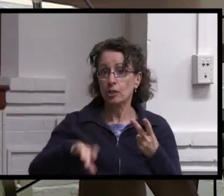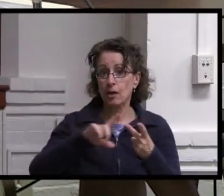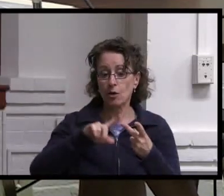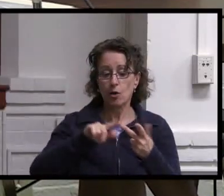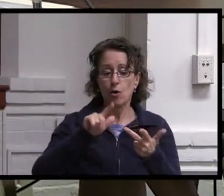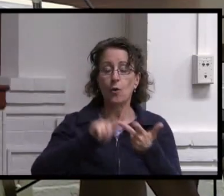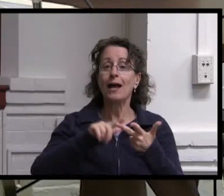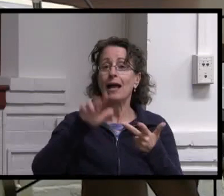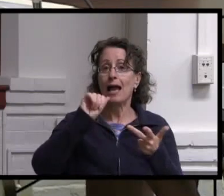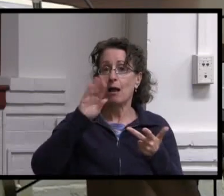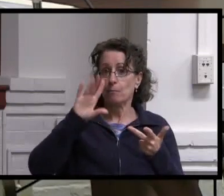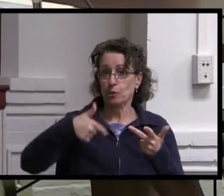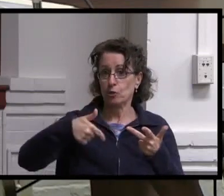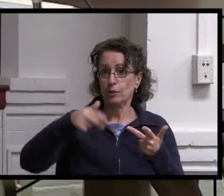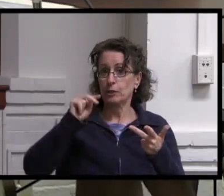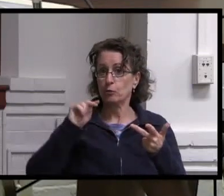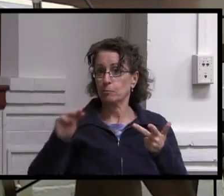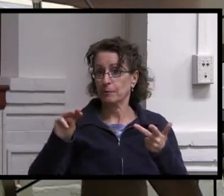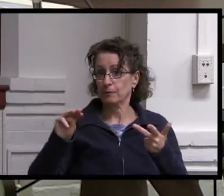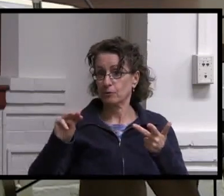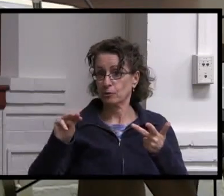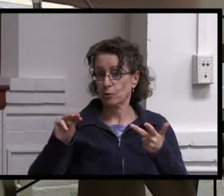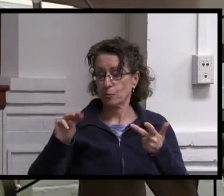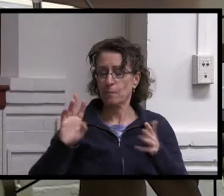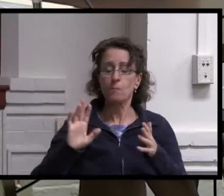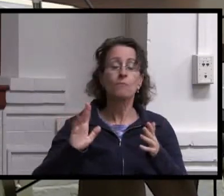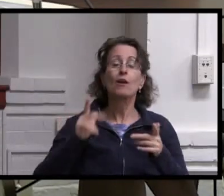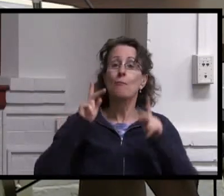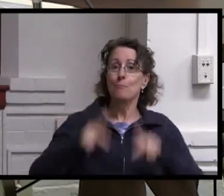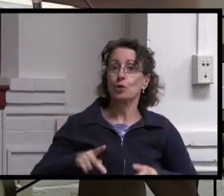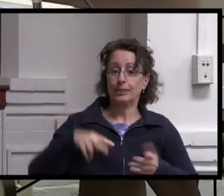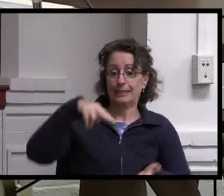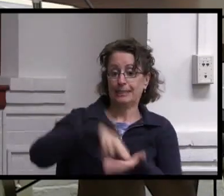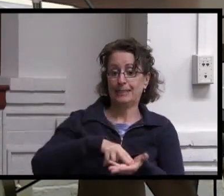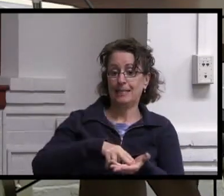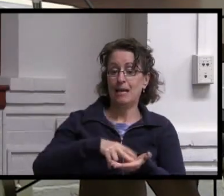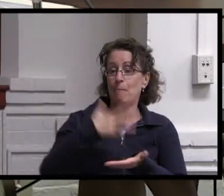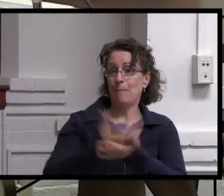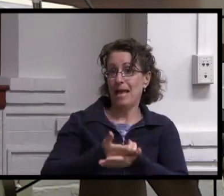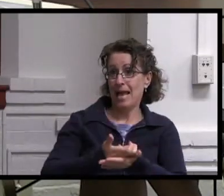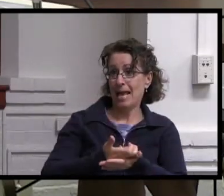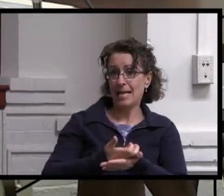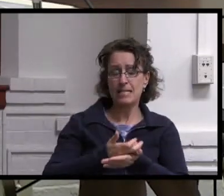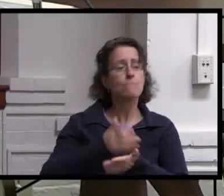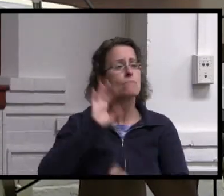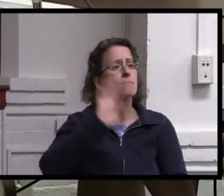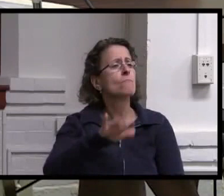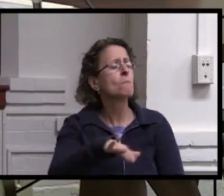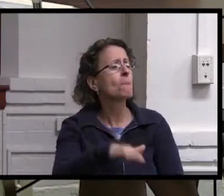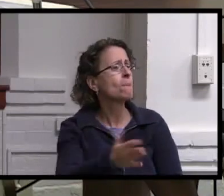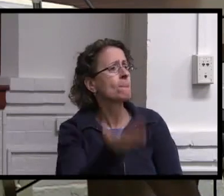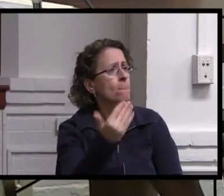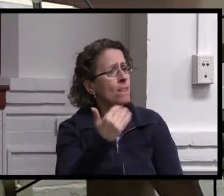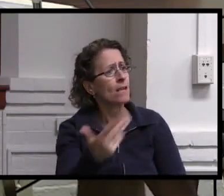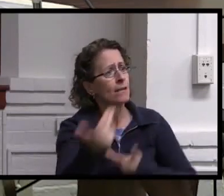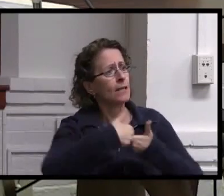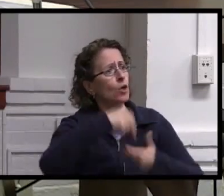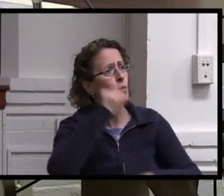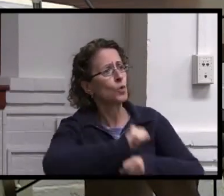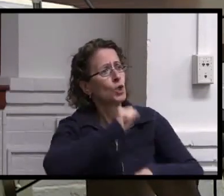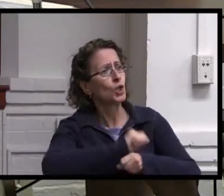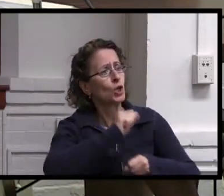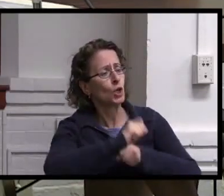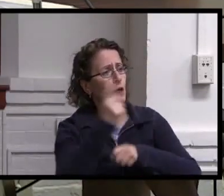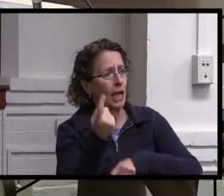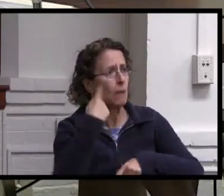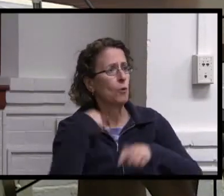which is they offer folks that are asking for money on the street a job for the day, typically around beautifying public spaces in exchange for a